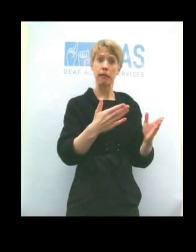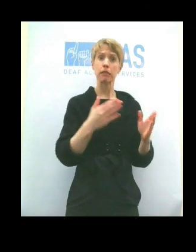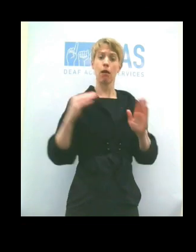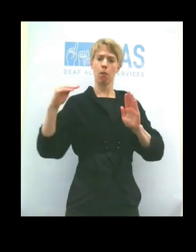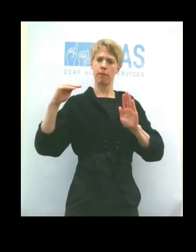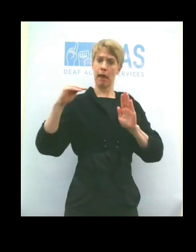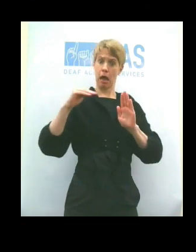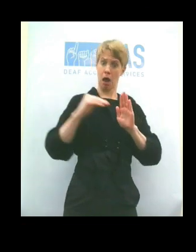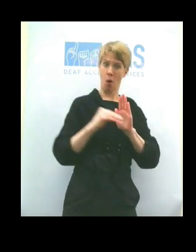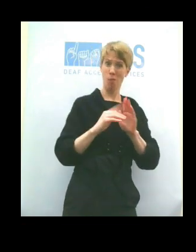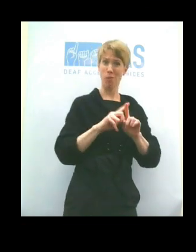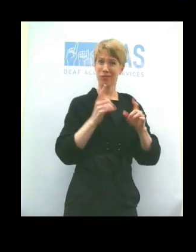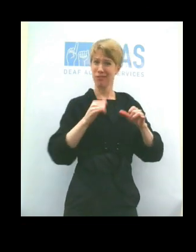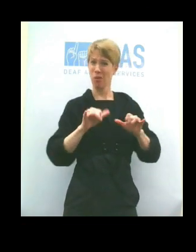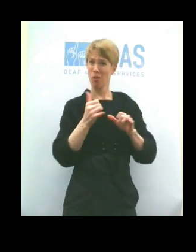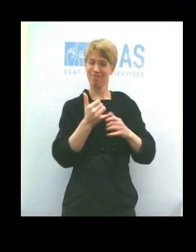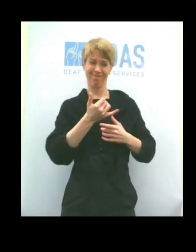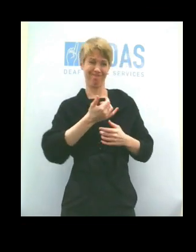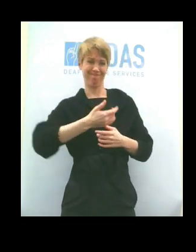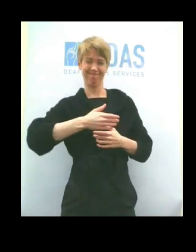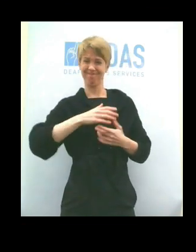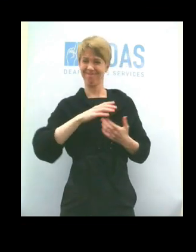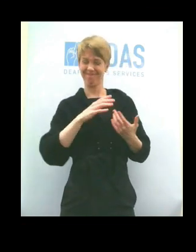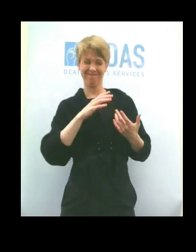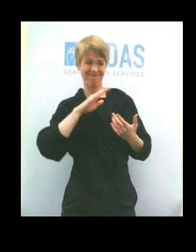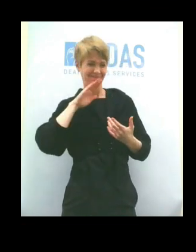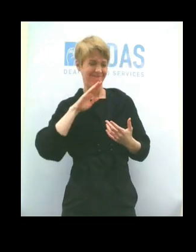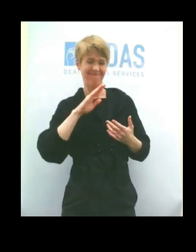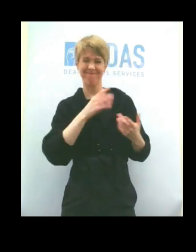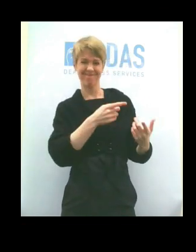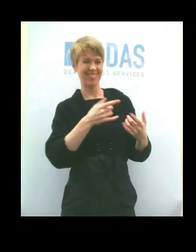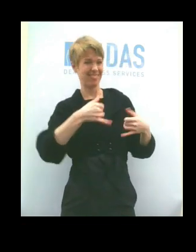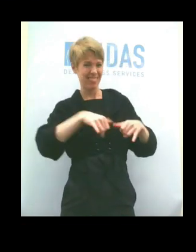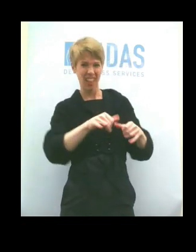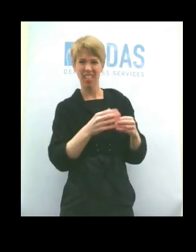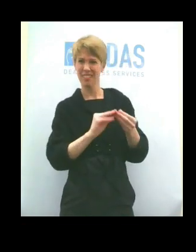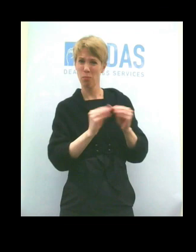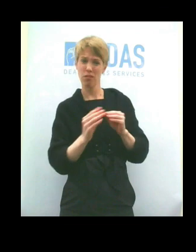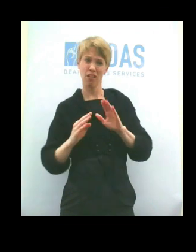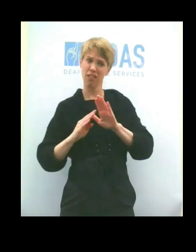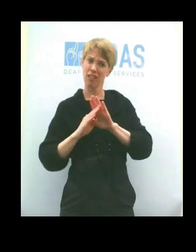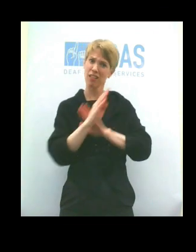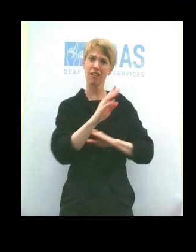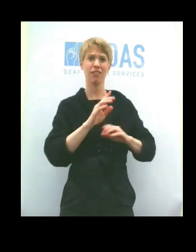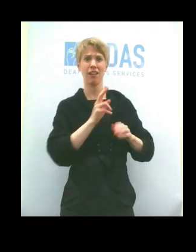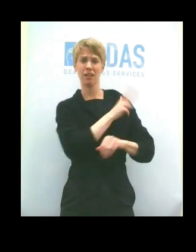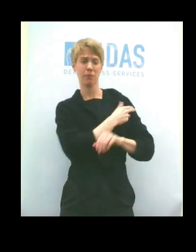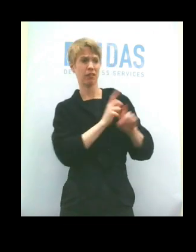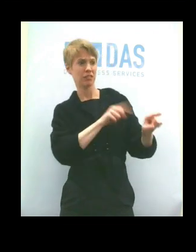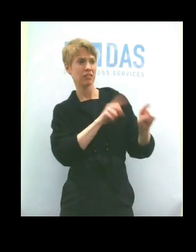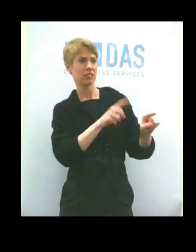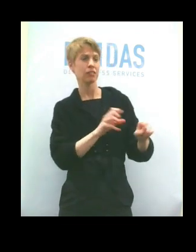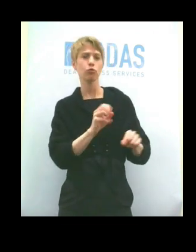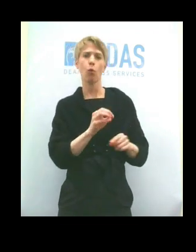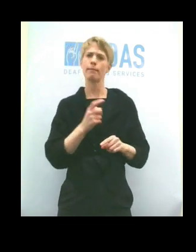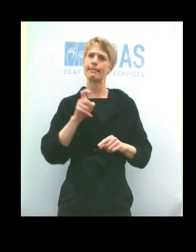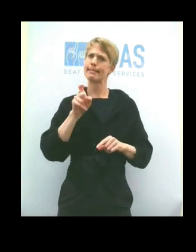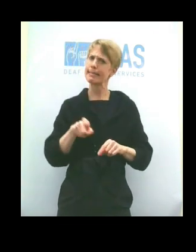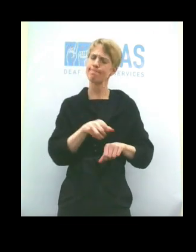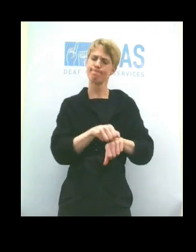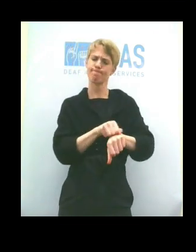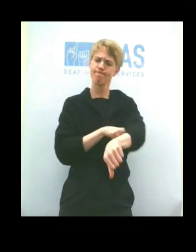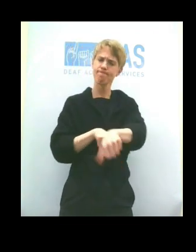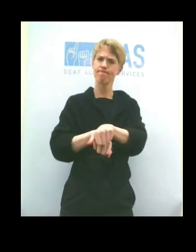numbers are going up, New York is not going to allow us to open. I've had those conversations. I know they're very worried about it. So we got to keep